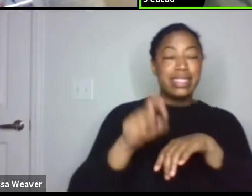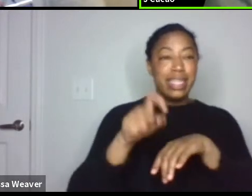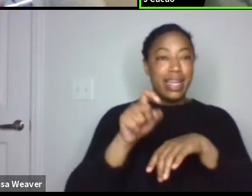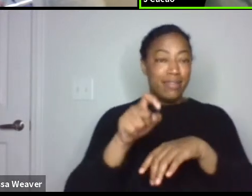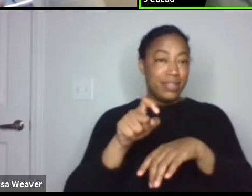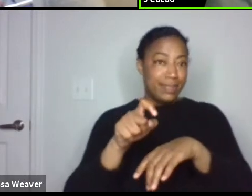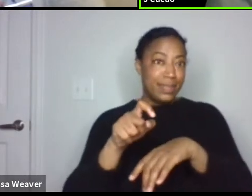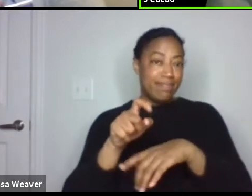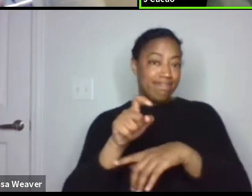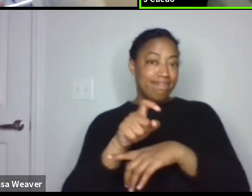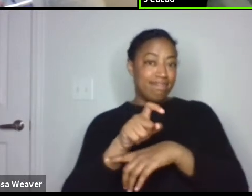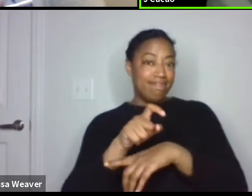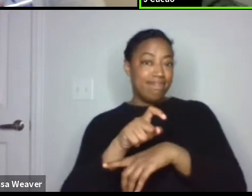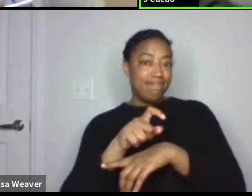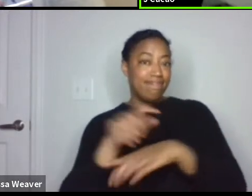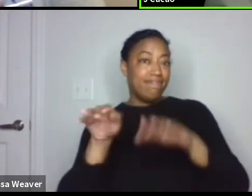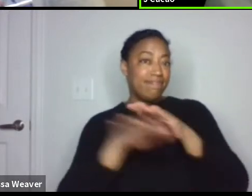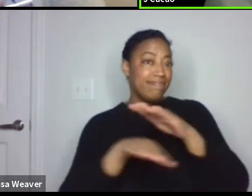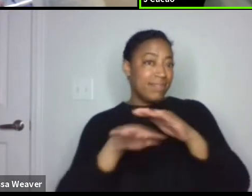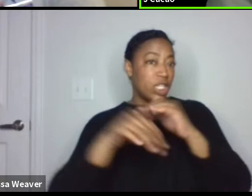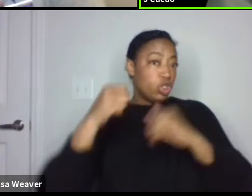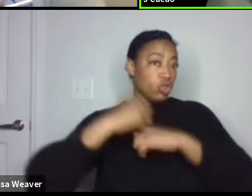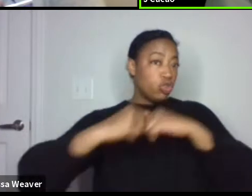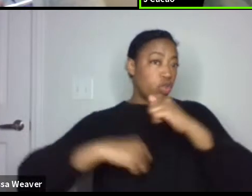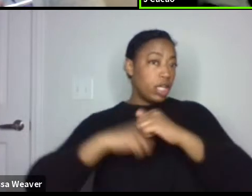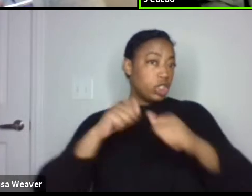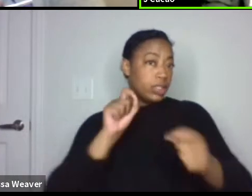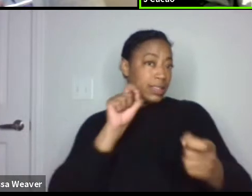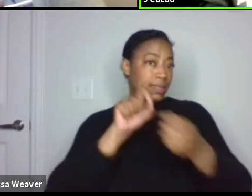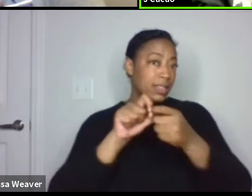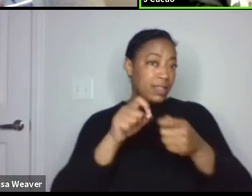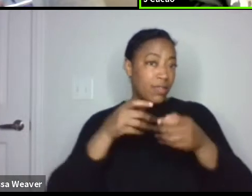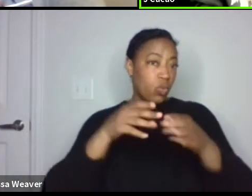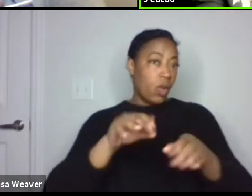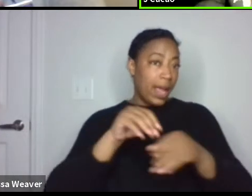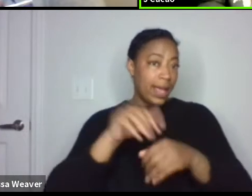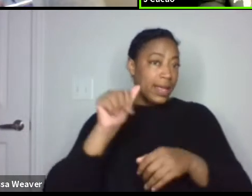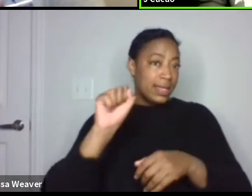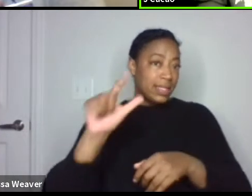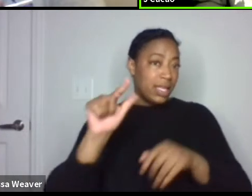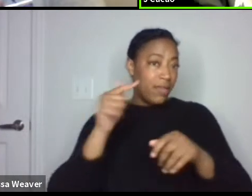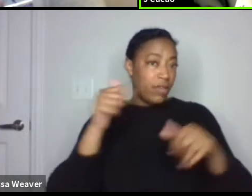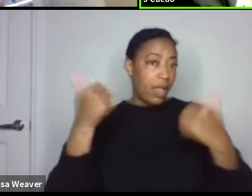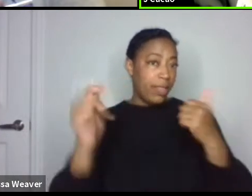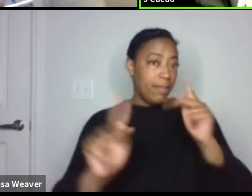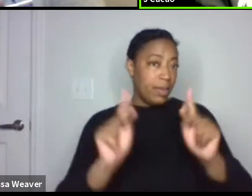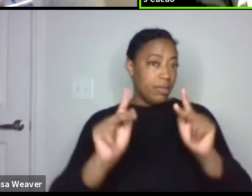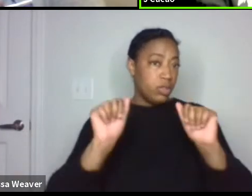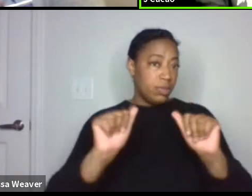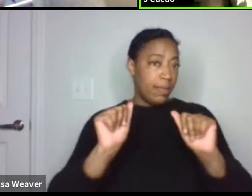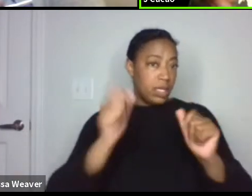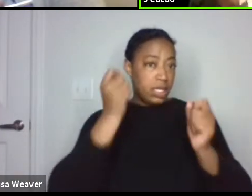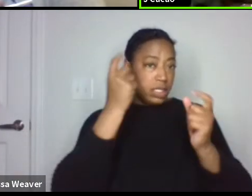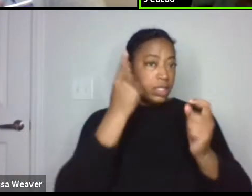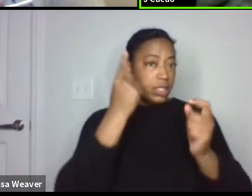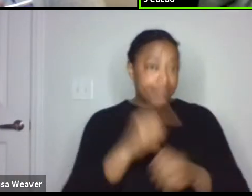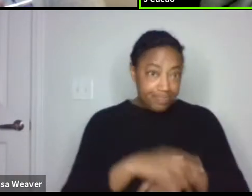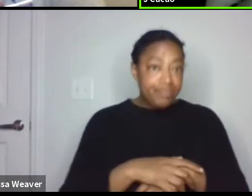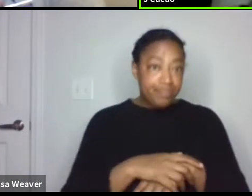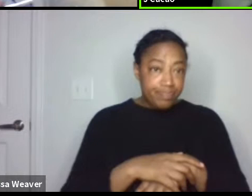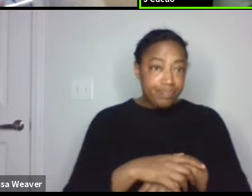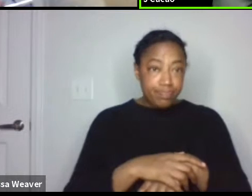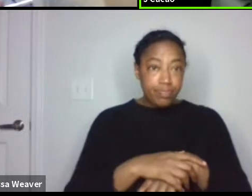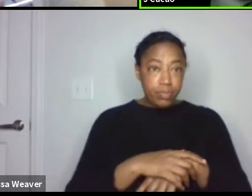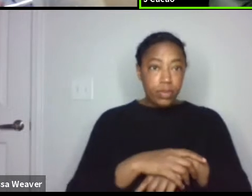be basically structured a certain way in ASL in order for deaf people to understand it. So basically, I'm taking